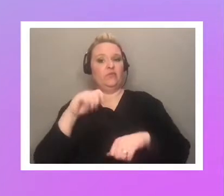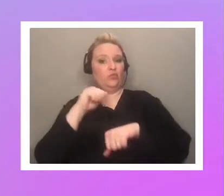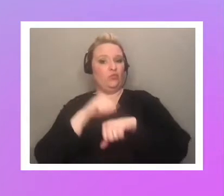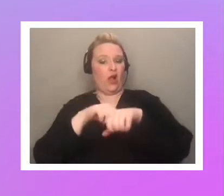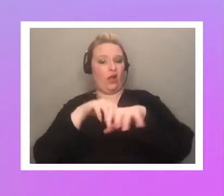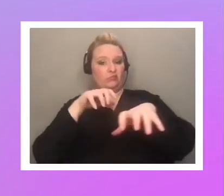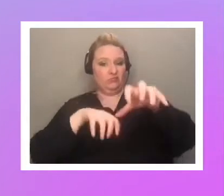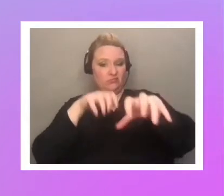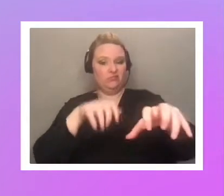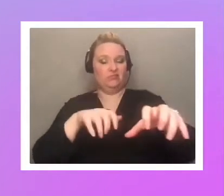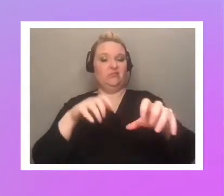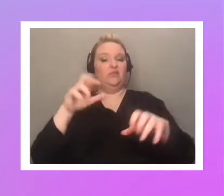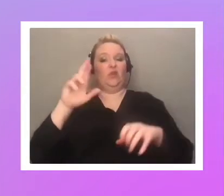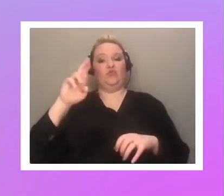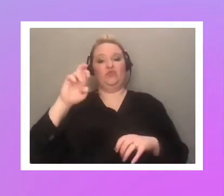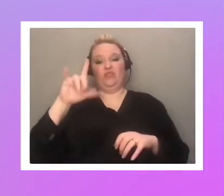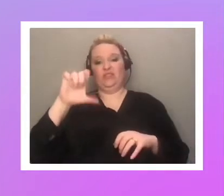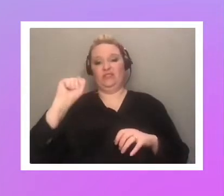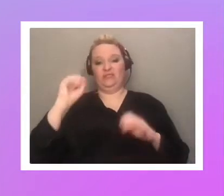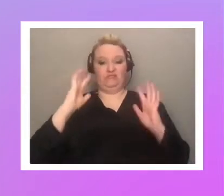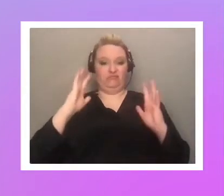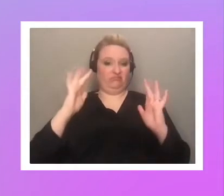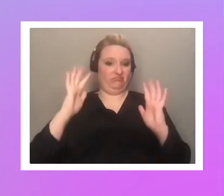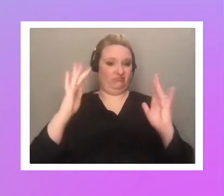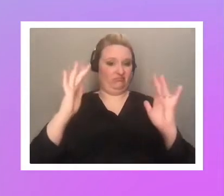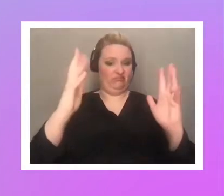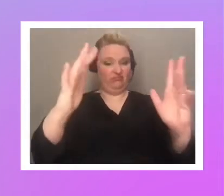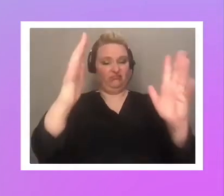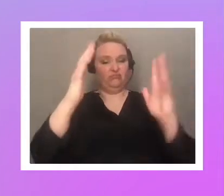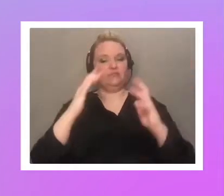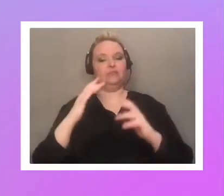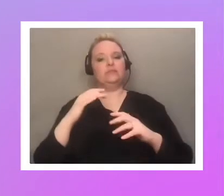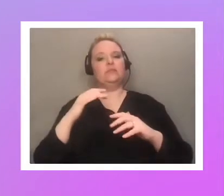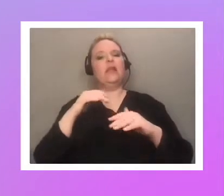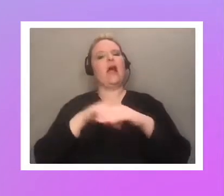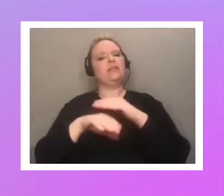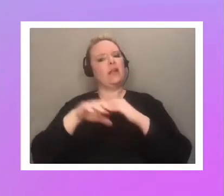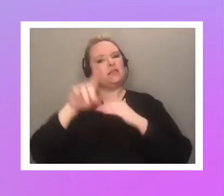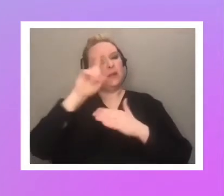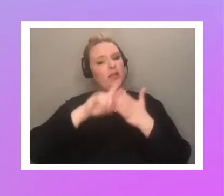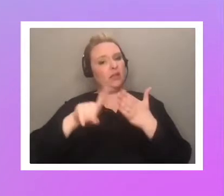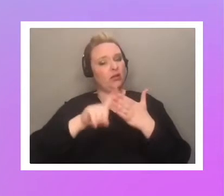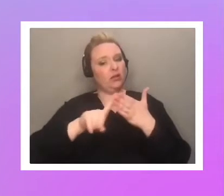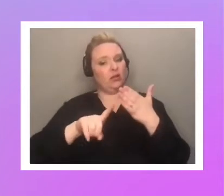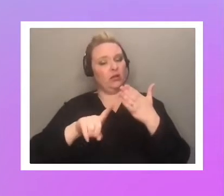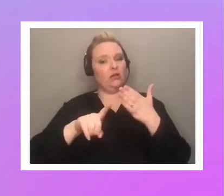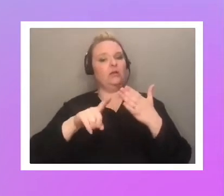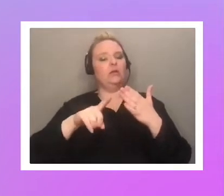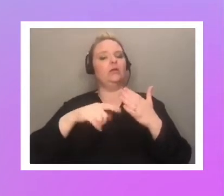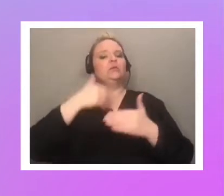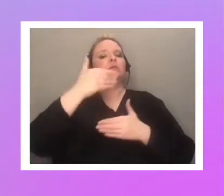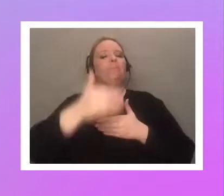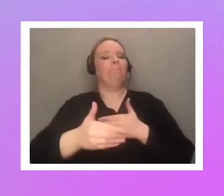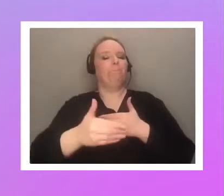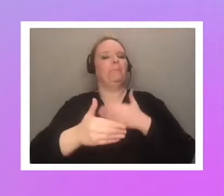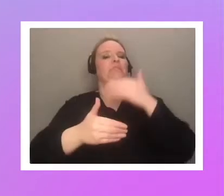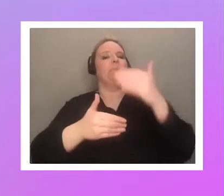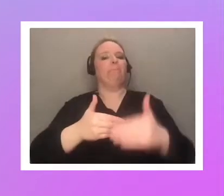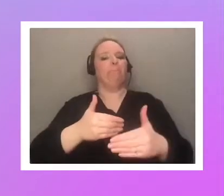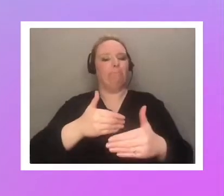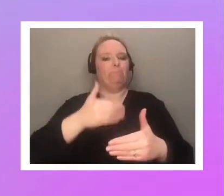reads, because really an accessibility audit is a stepping stone.